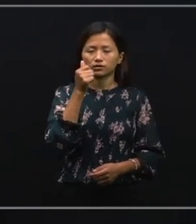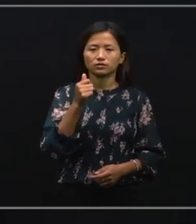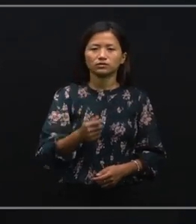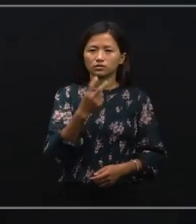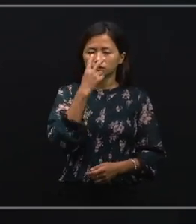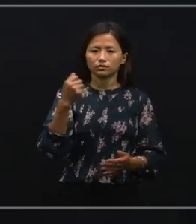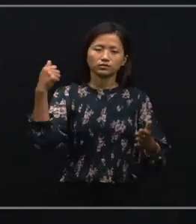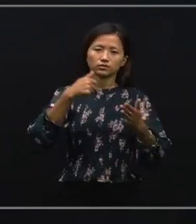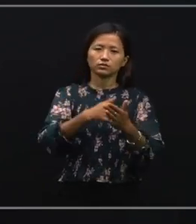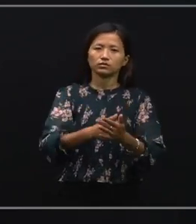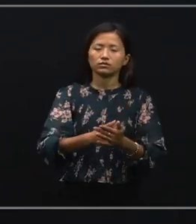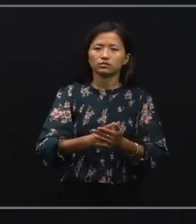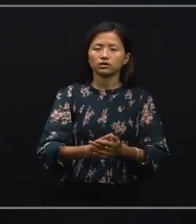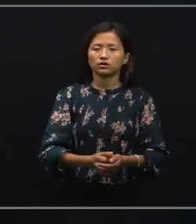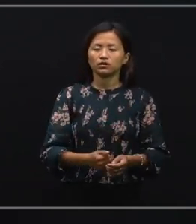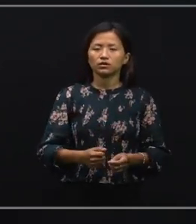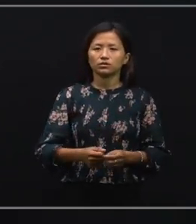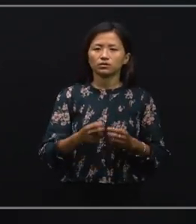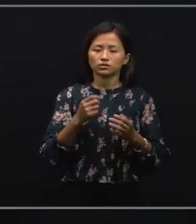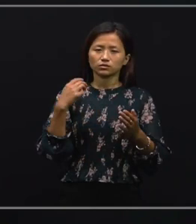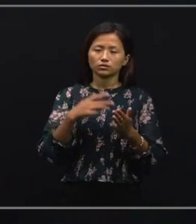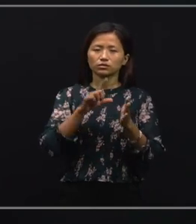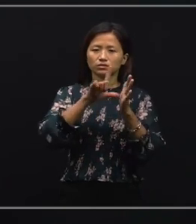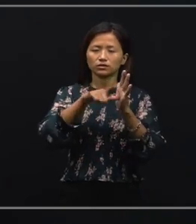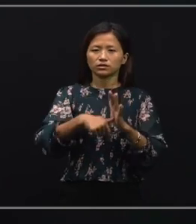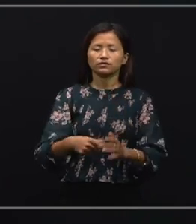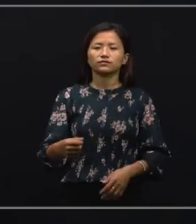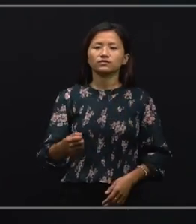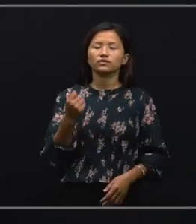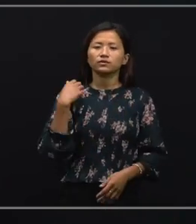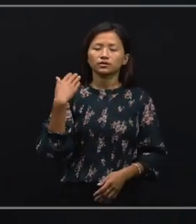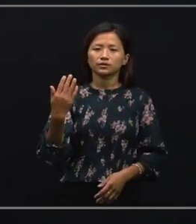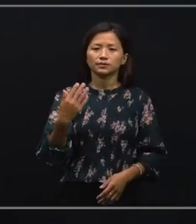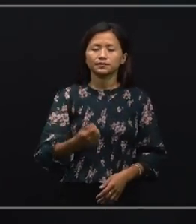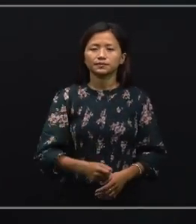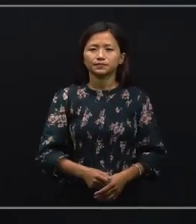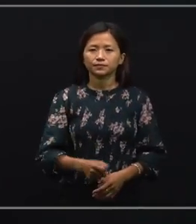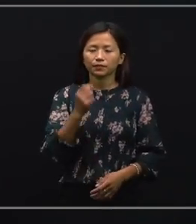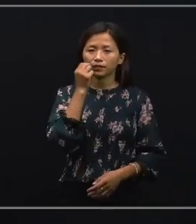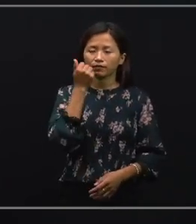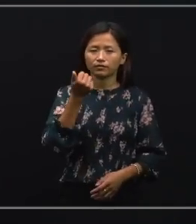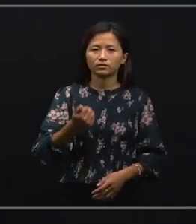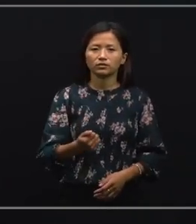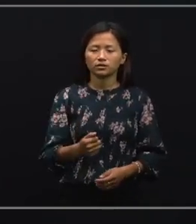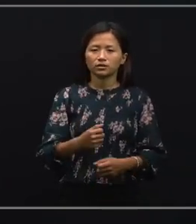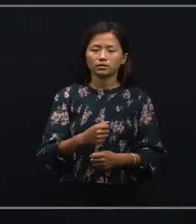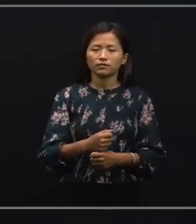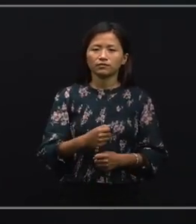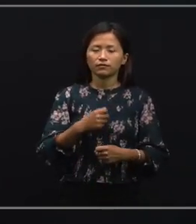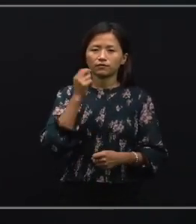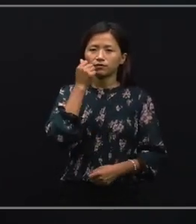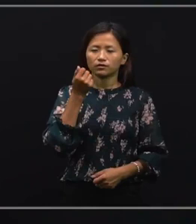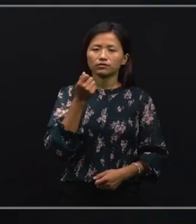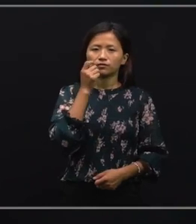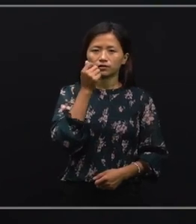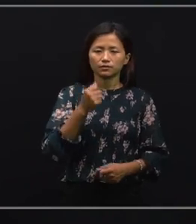the lake, he found that it was too late for him, okay? He found that the father had made a wrong